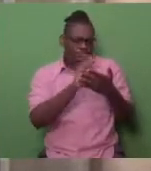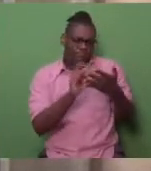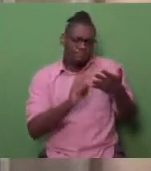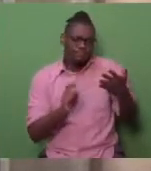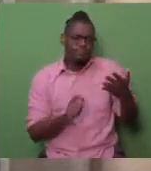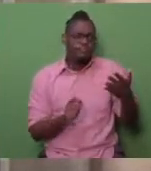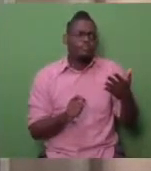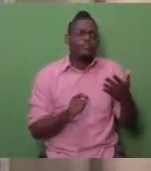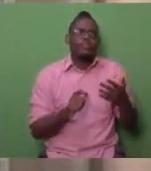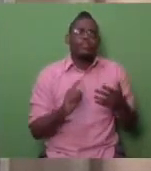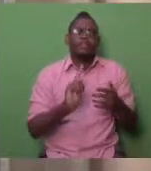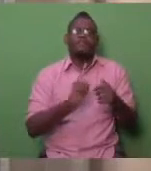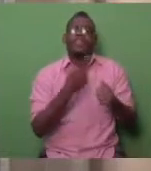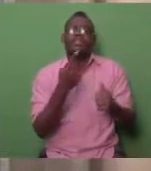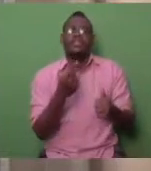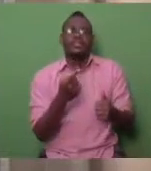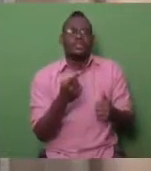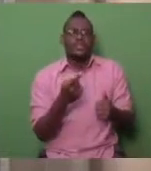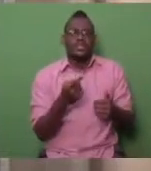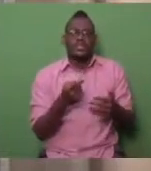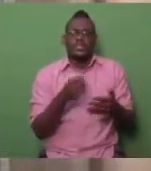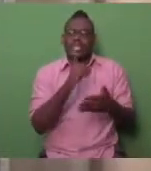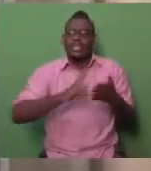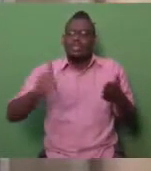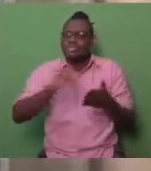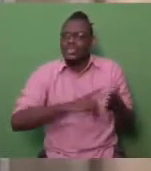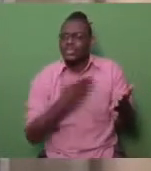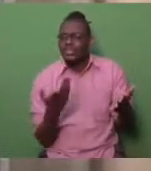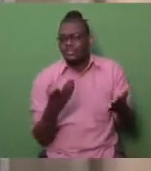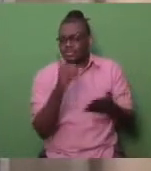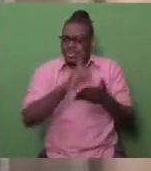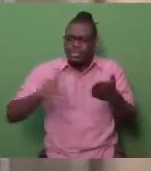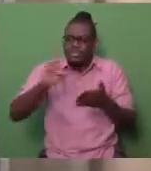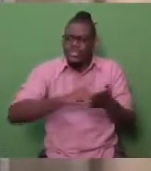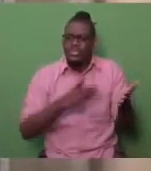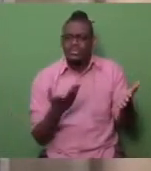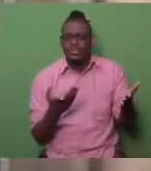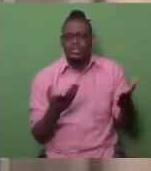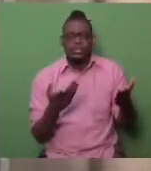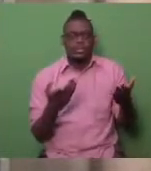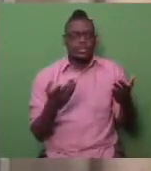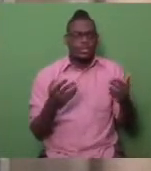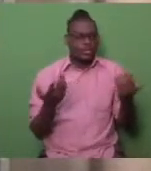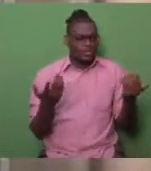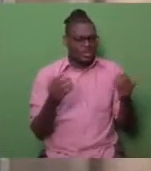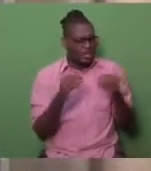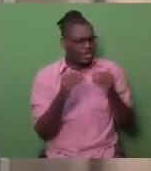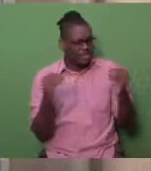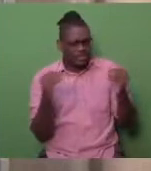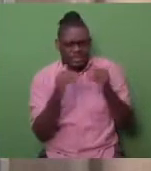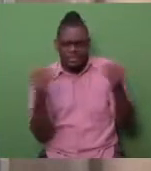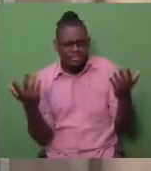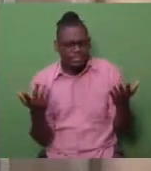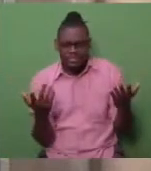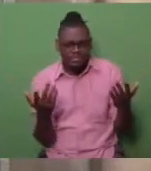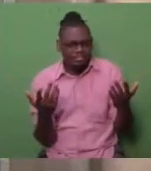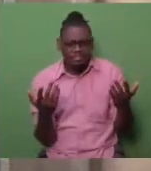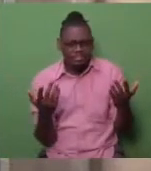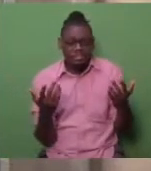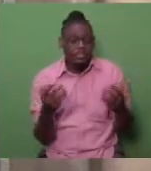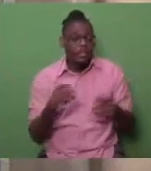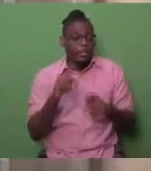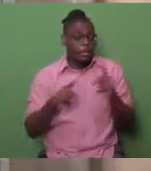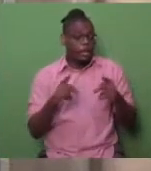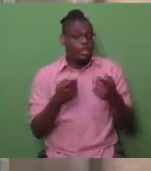concerns that citizens have. Will this tax be rolled out equitably? Persons today are struggling to keep a roof over their